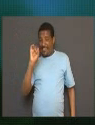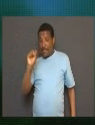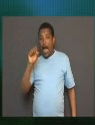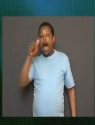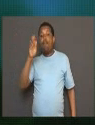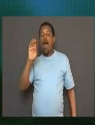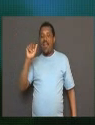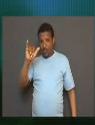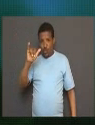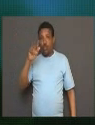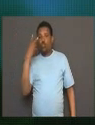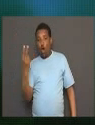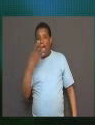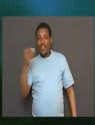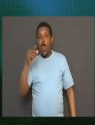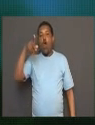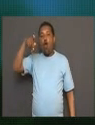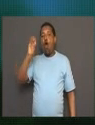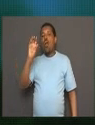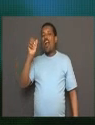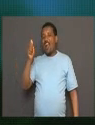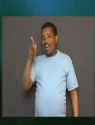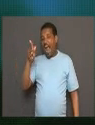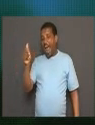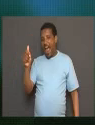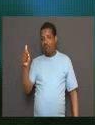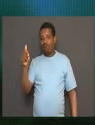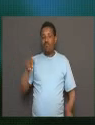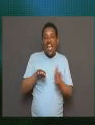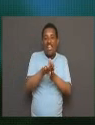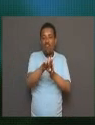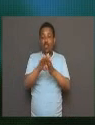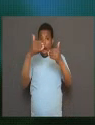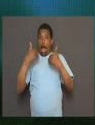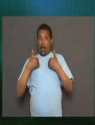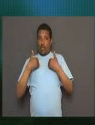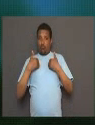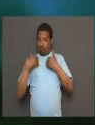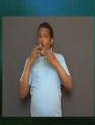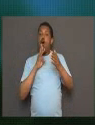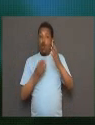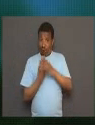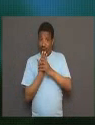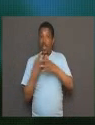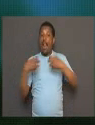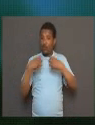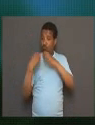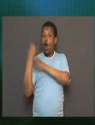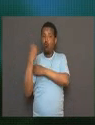and Koka Dam have hydroelectric power potentials